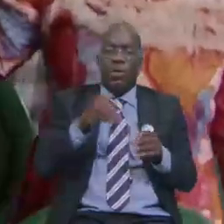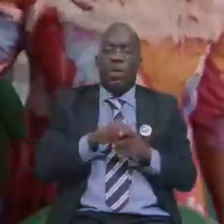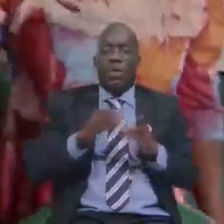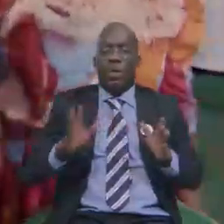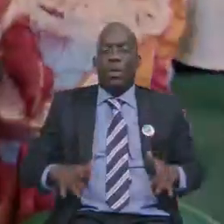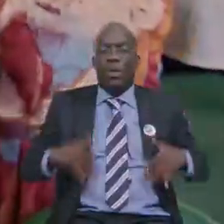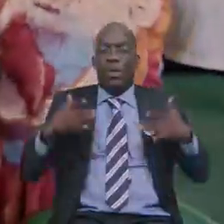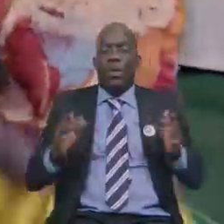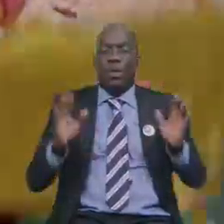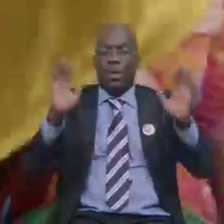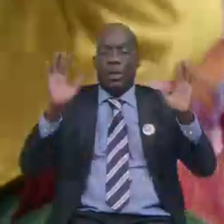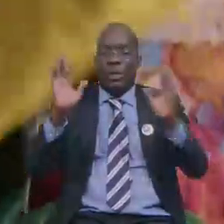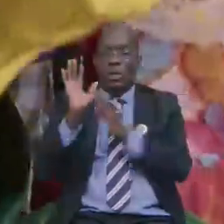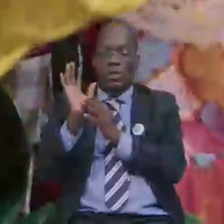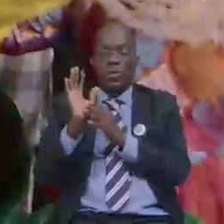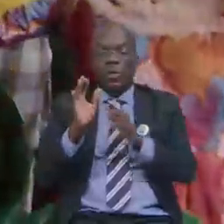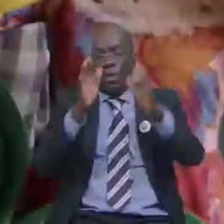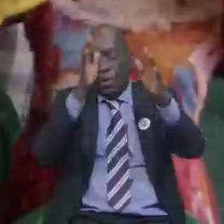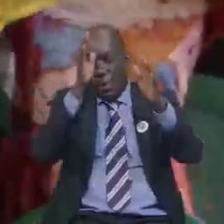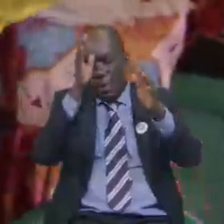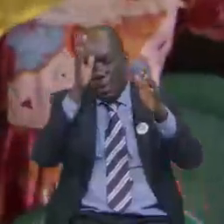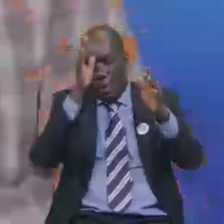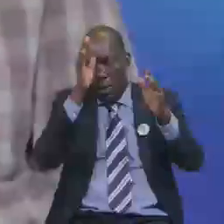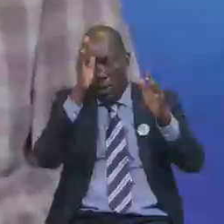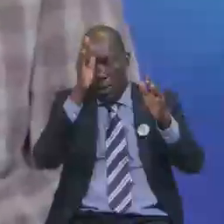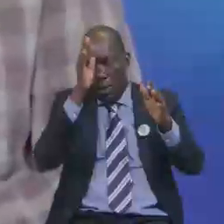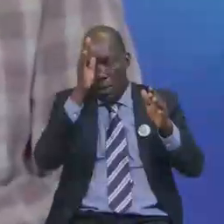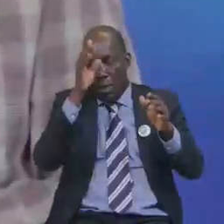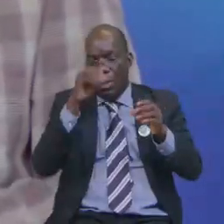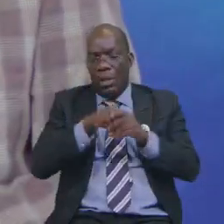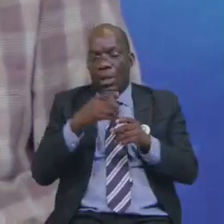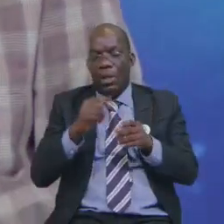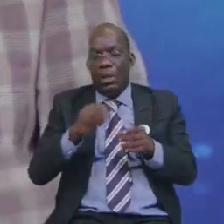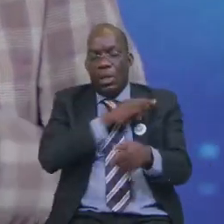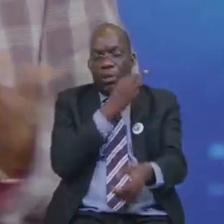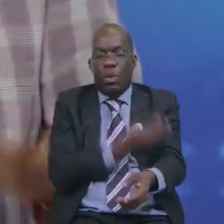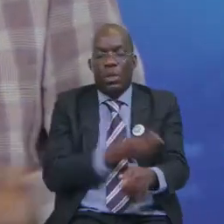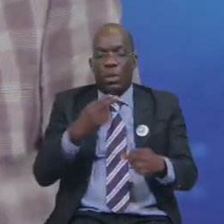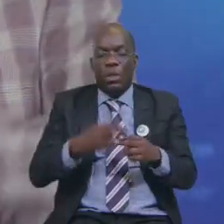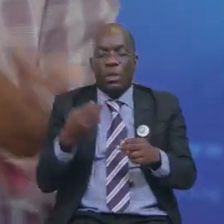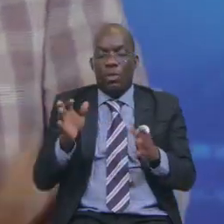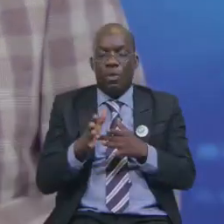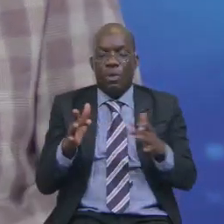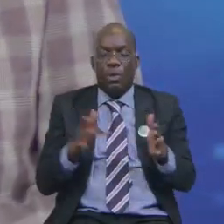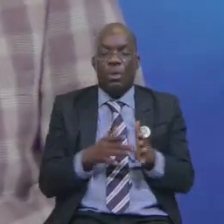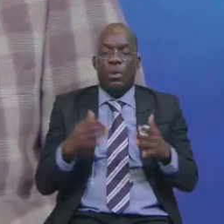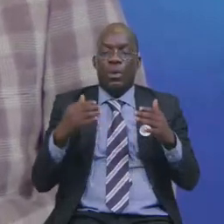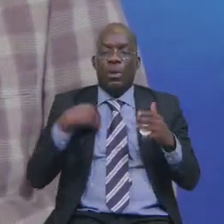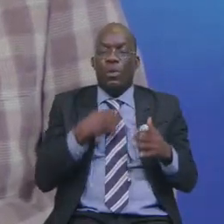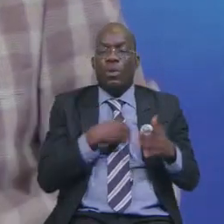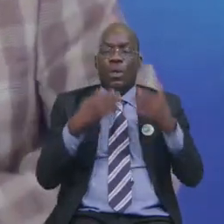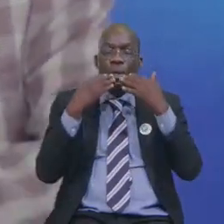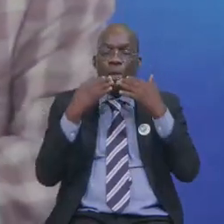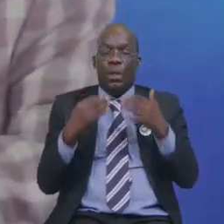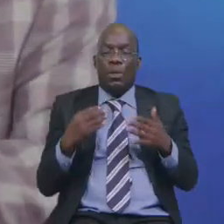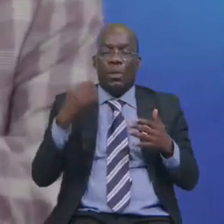Raise up that hand, Father, in the mighty name of Jesus. We thank you for the revelation you have given